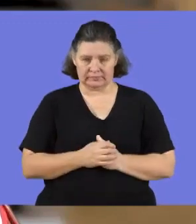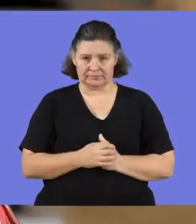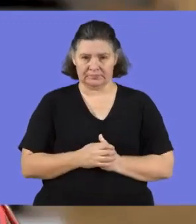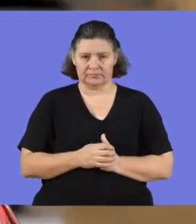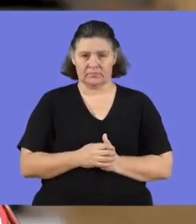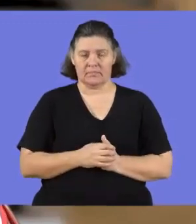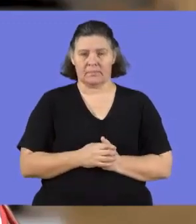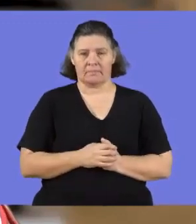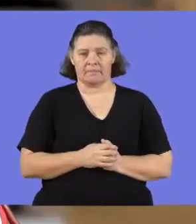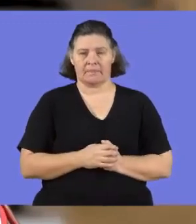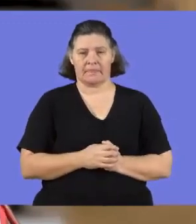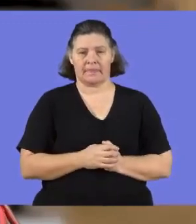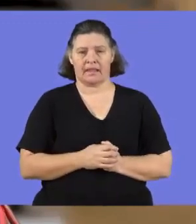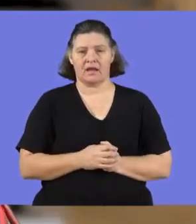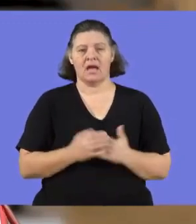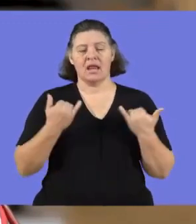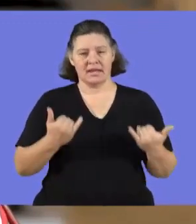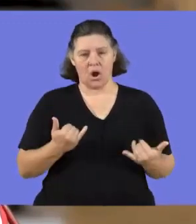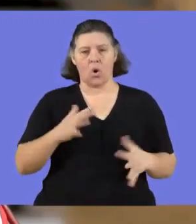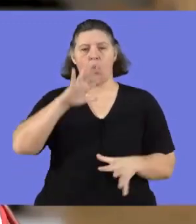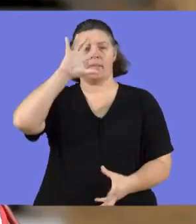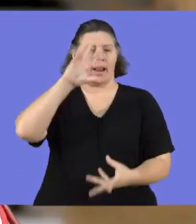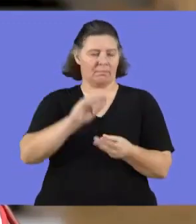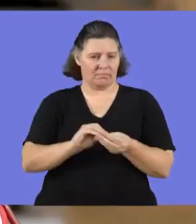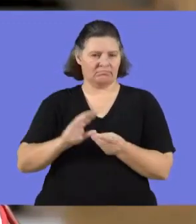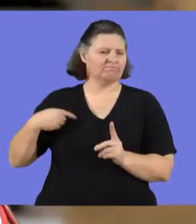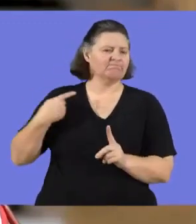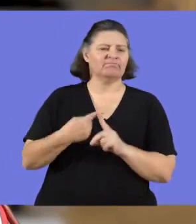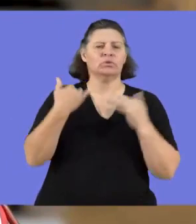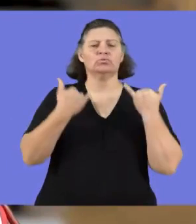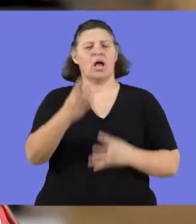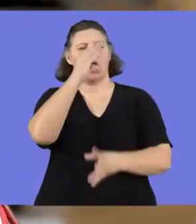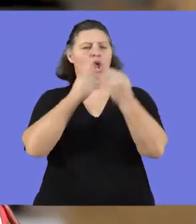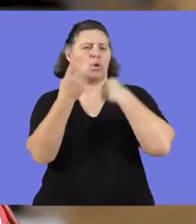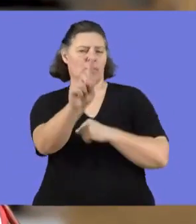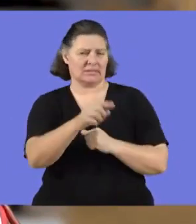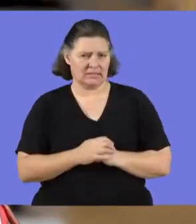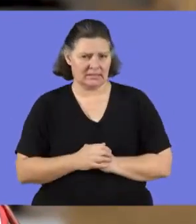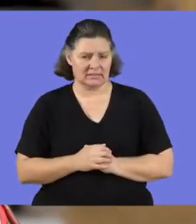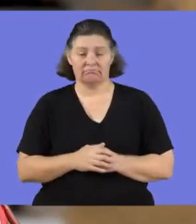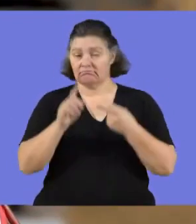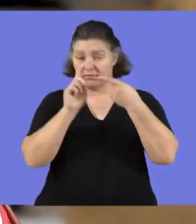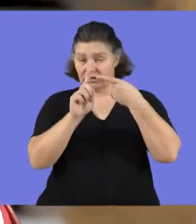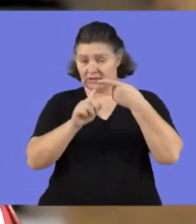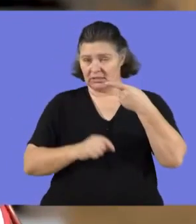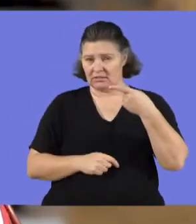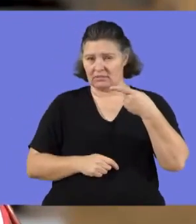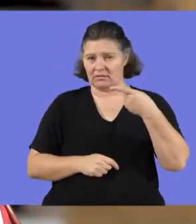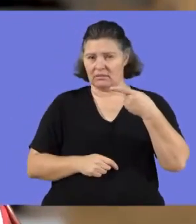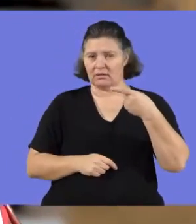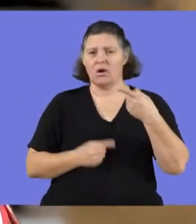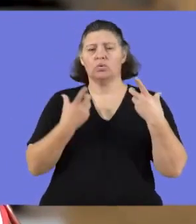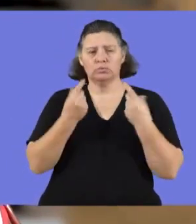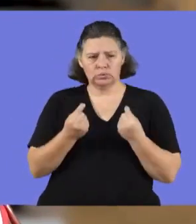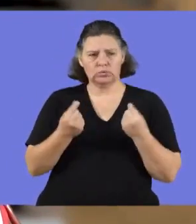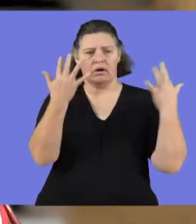well. So now let us just wrap up everything that we did today. Number 1,